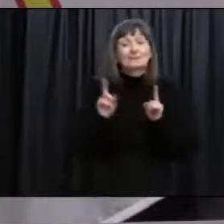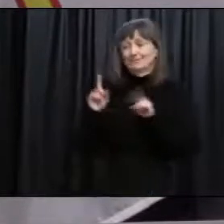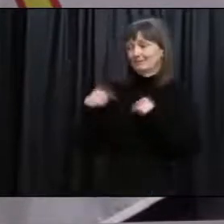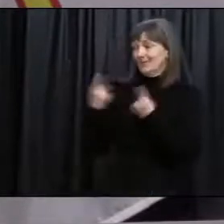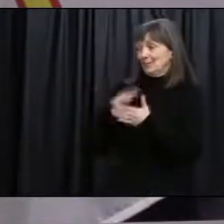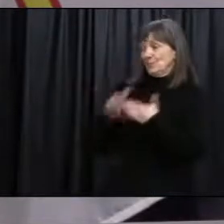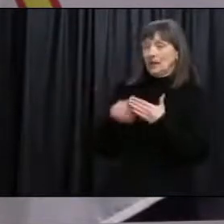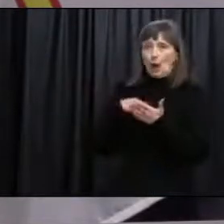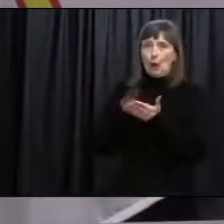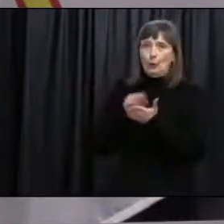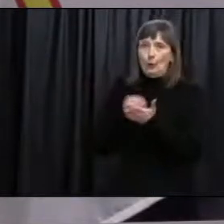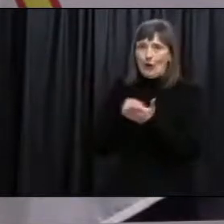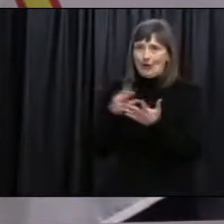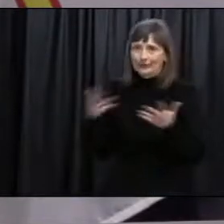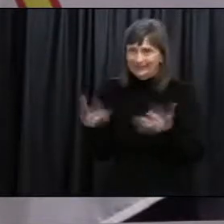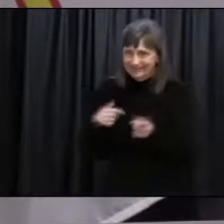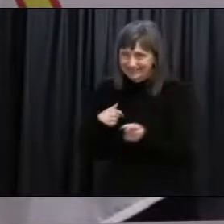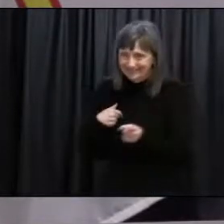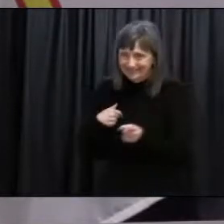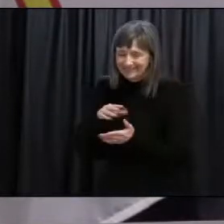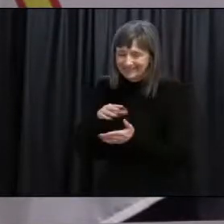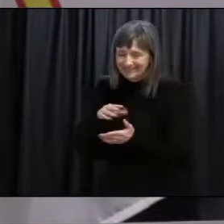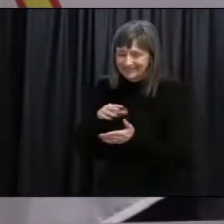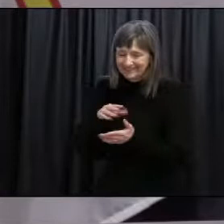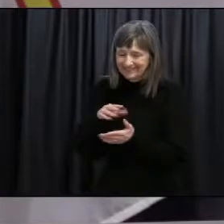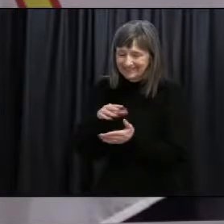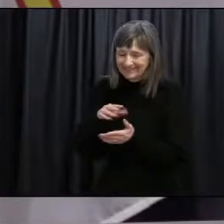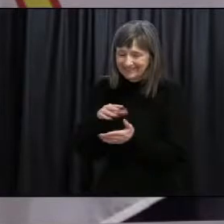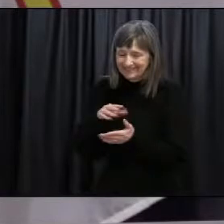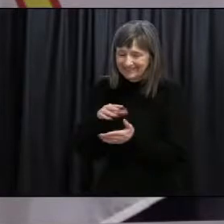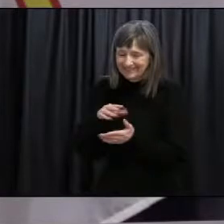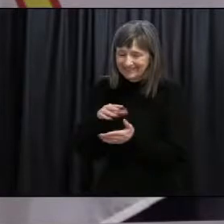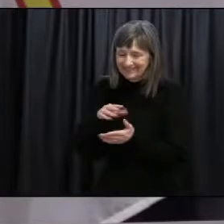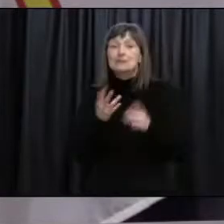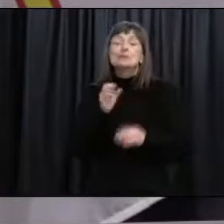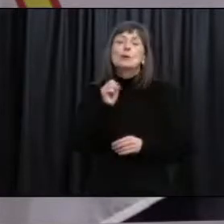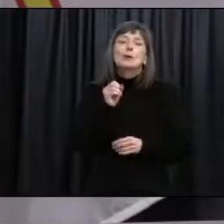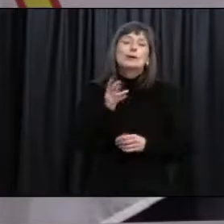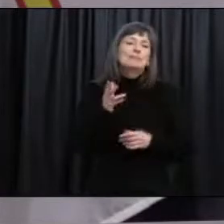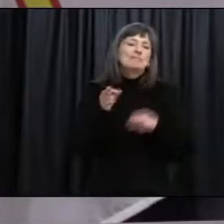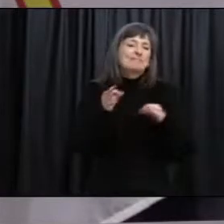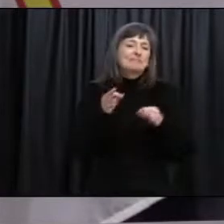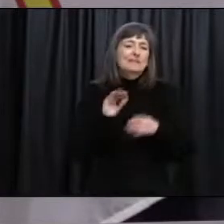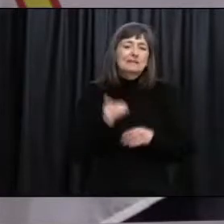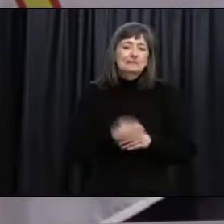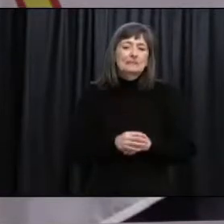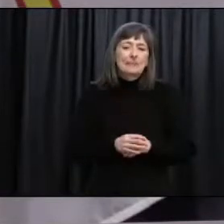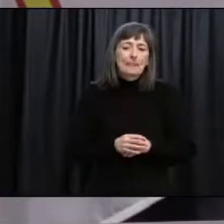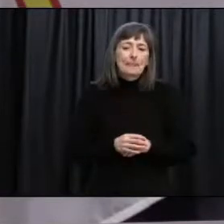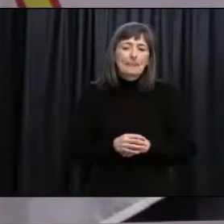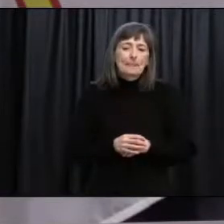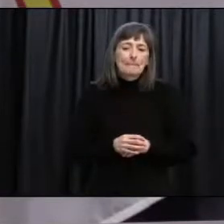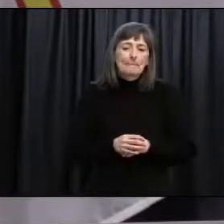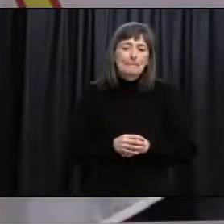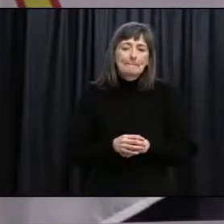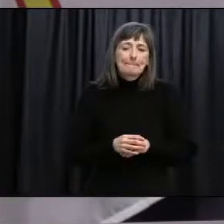over this past weekend. And so basically what it seems is that